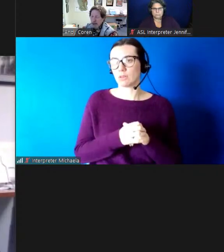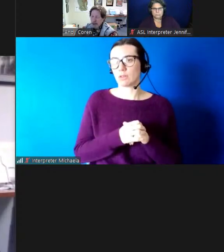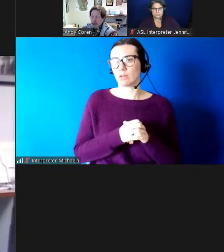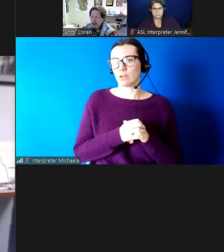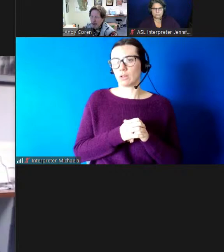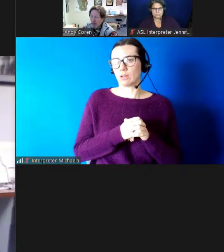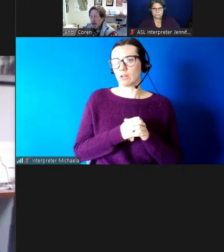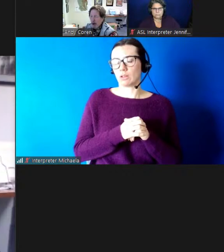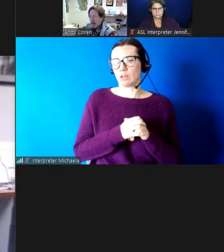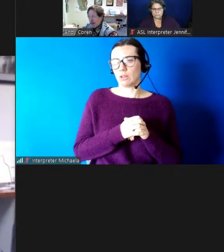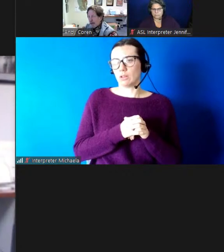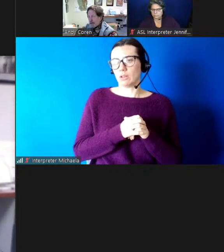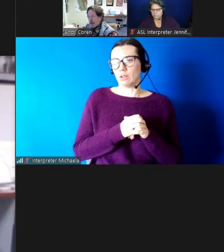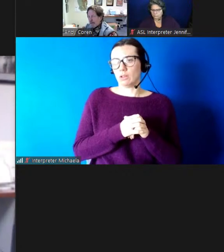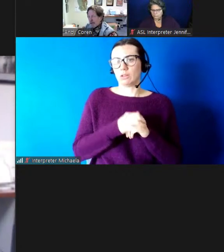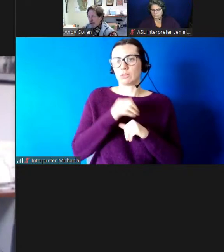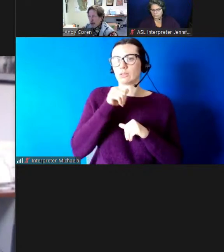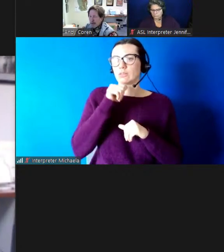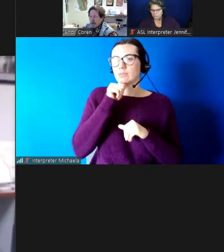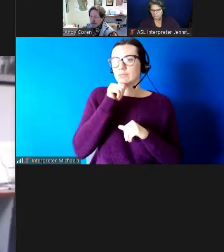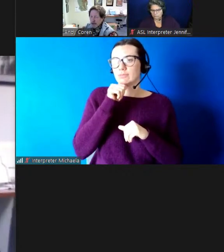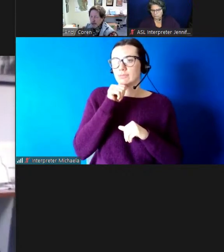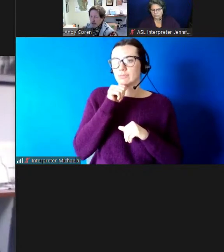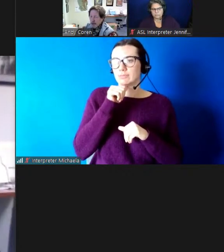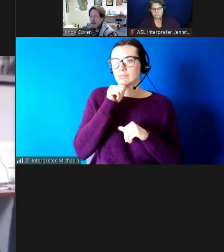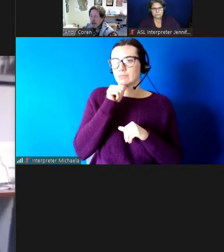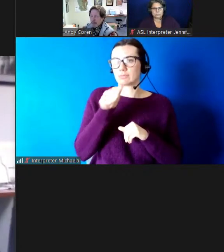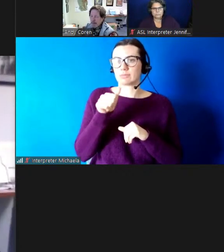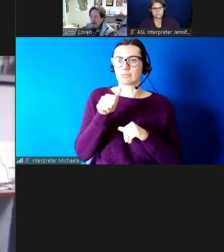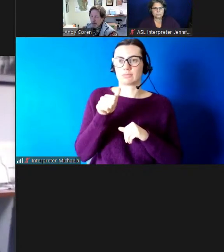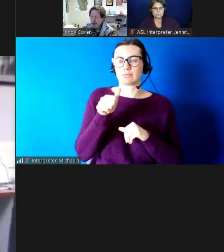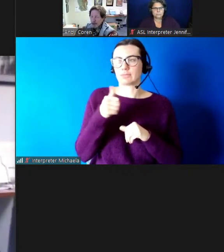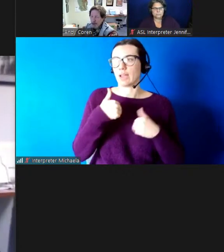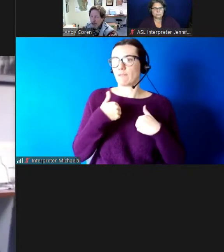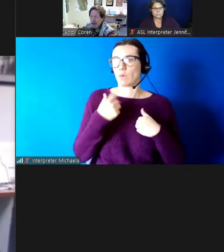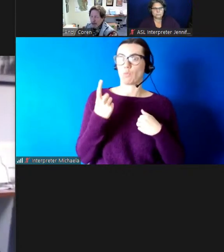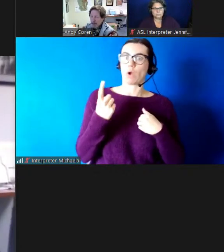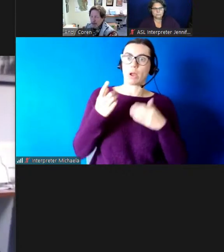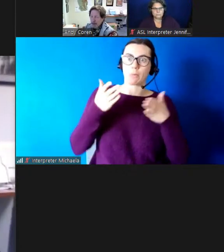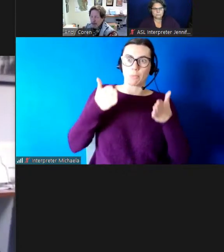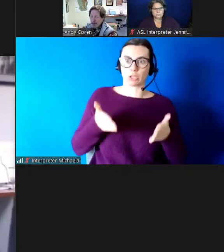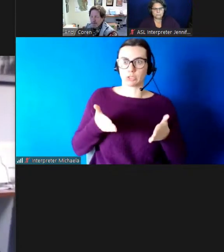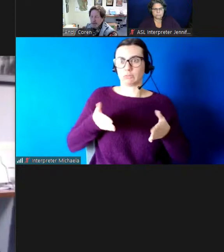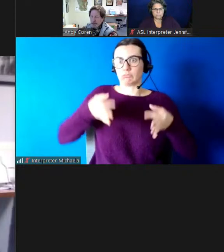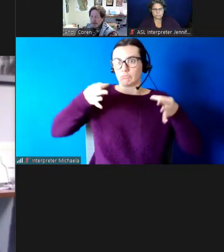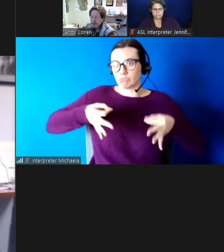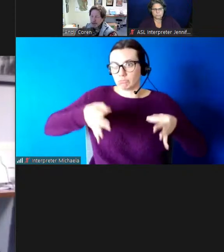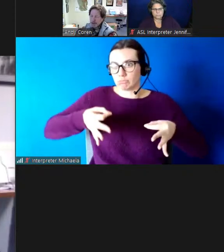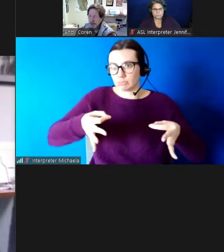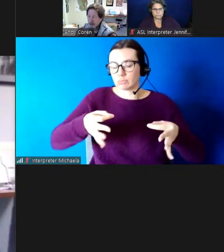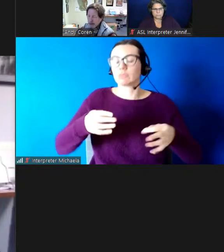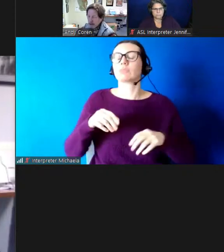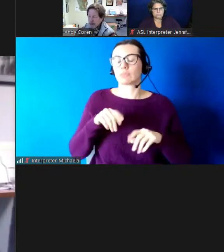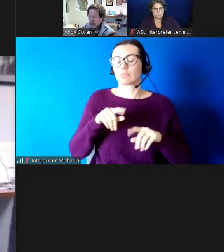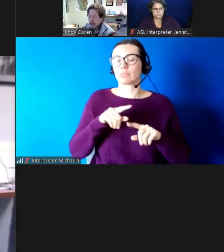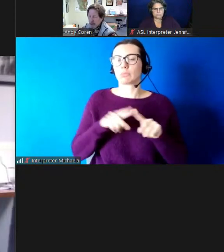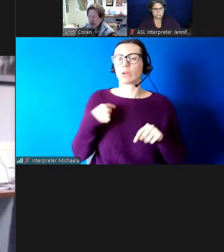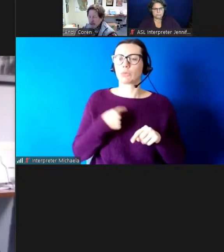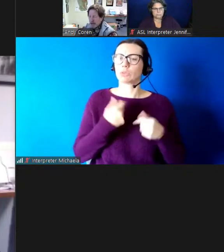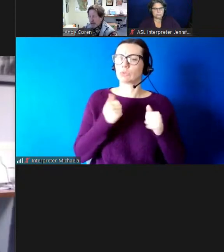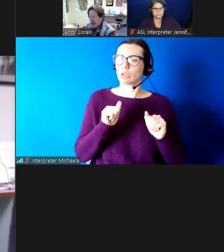there's not a wand that's given to one person or another, but we try and use principles to make